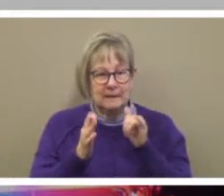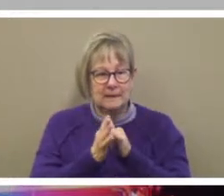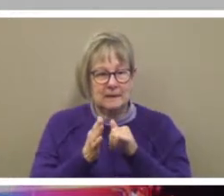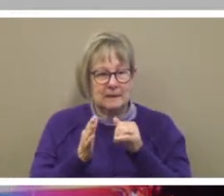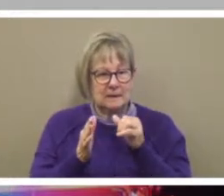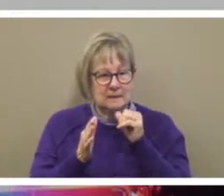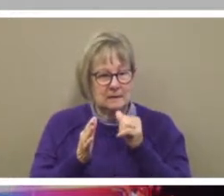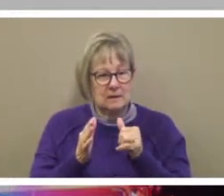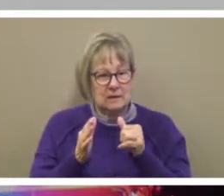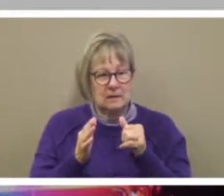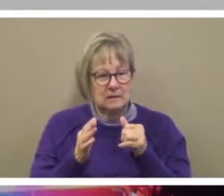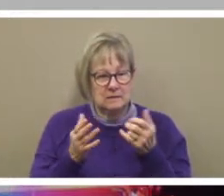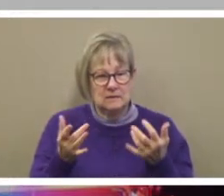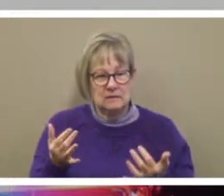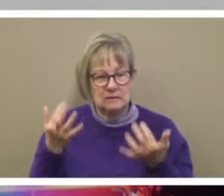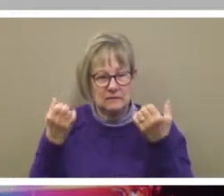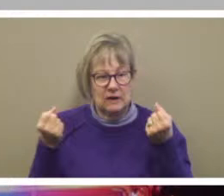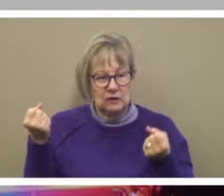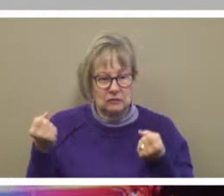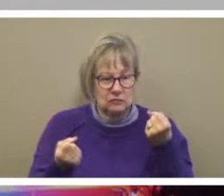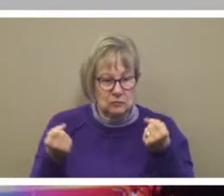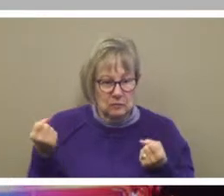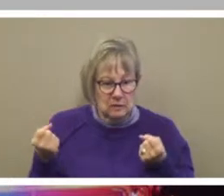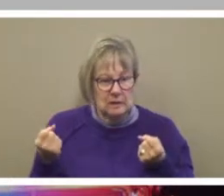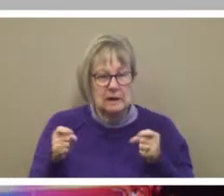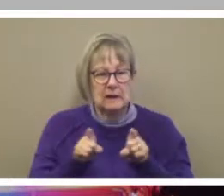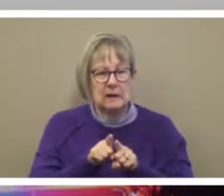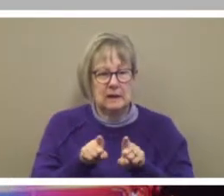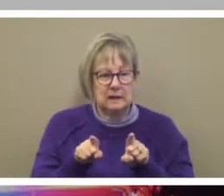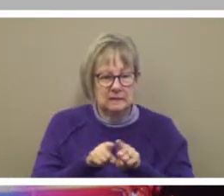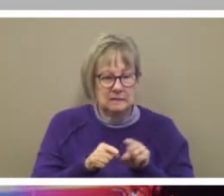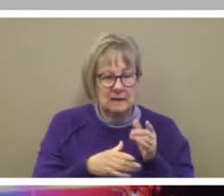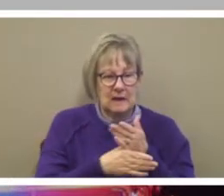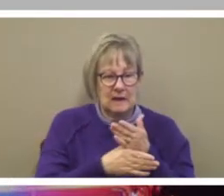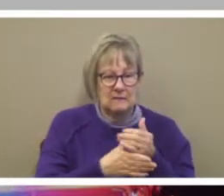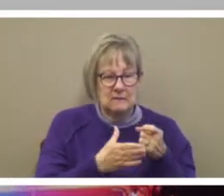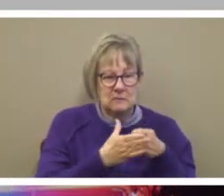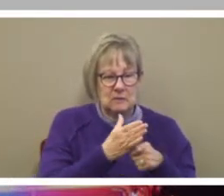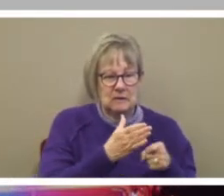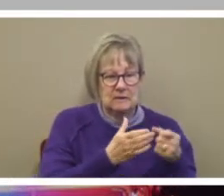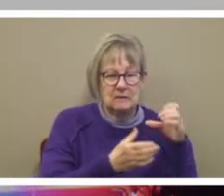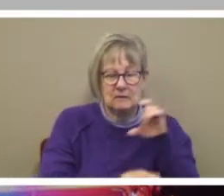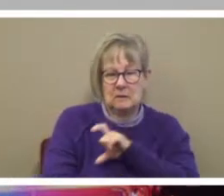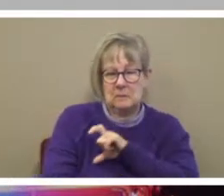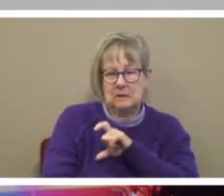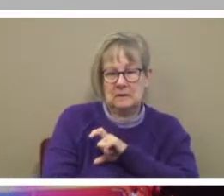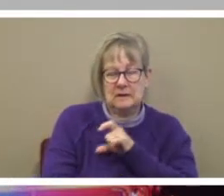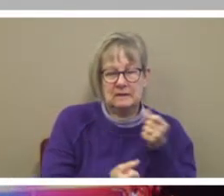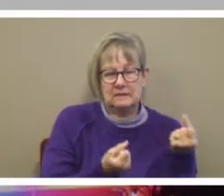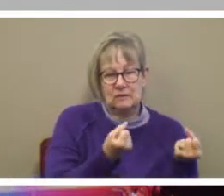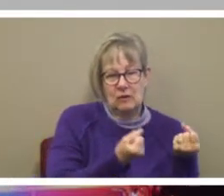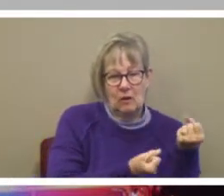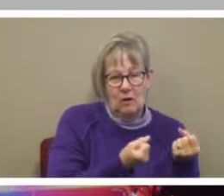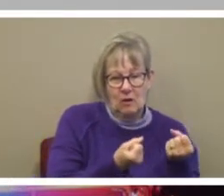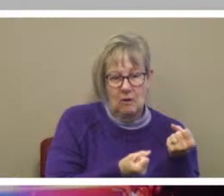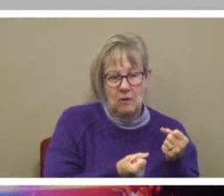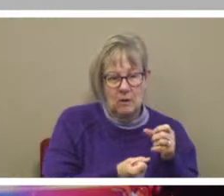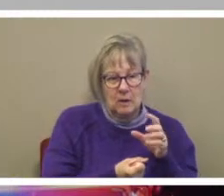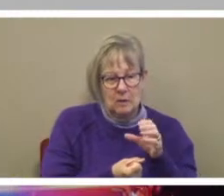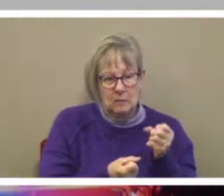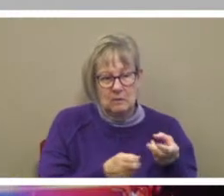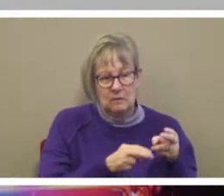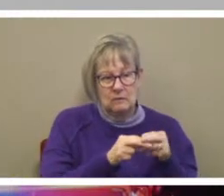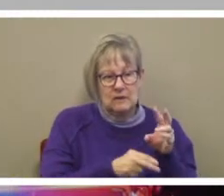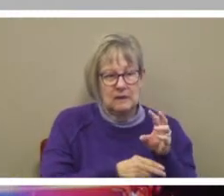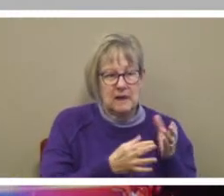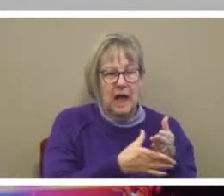your fire truck as well as the average price of a police car. We've gone from on average 65,000, of course that